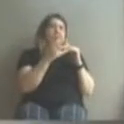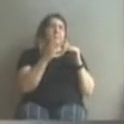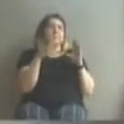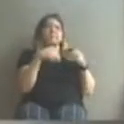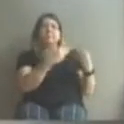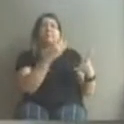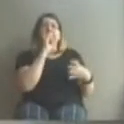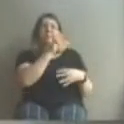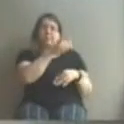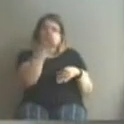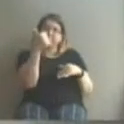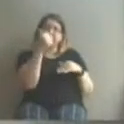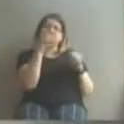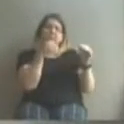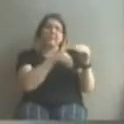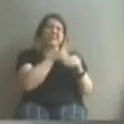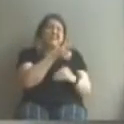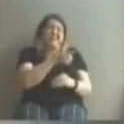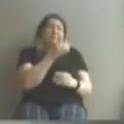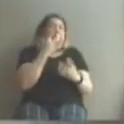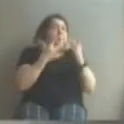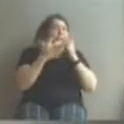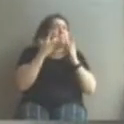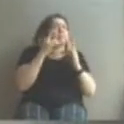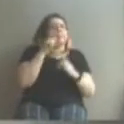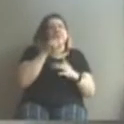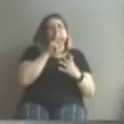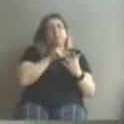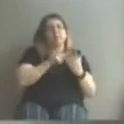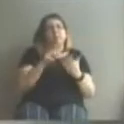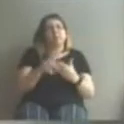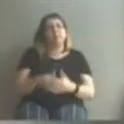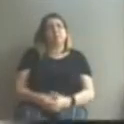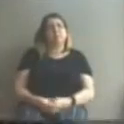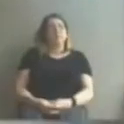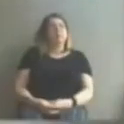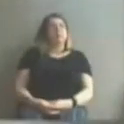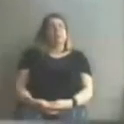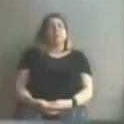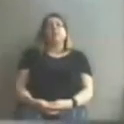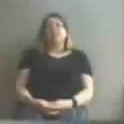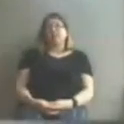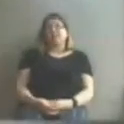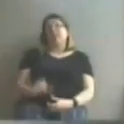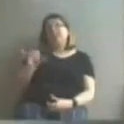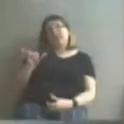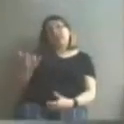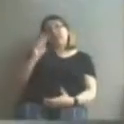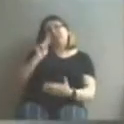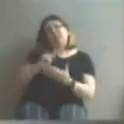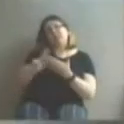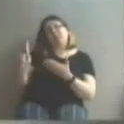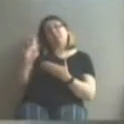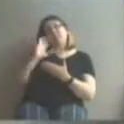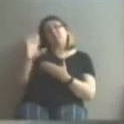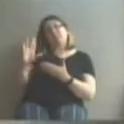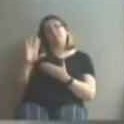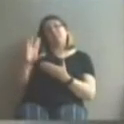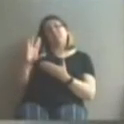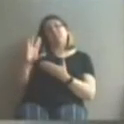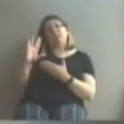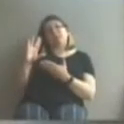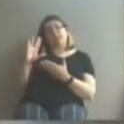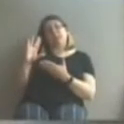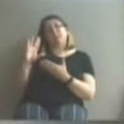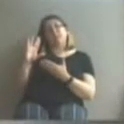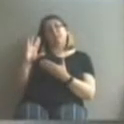these other offices where they desperately need a clerk? So that clerk is going to serve as more of a receptionist